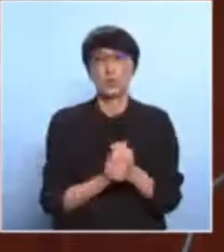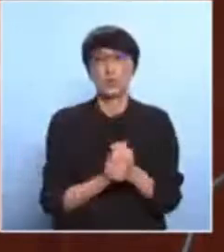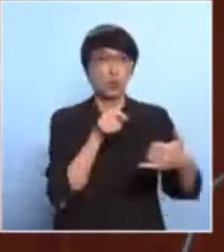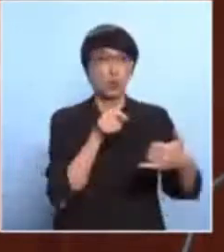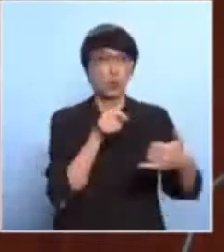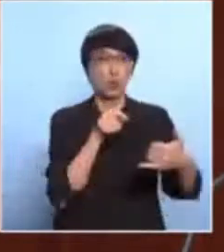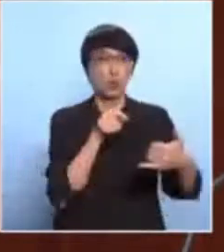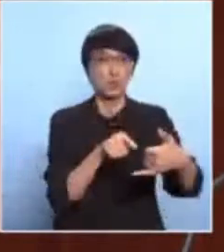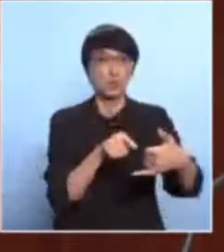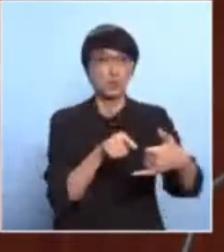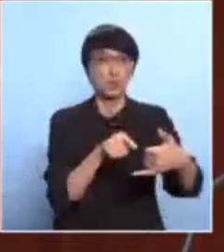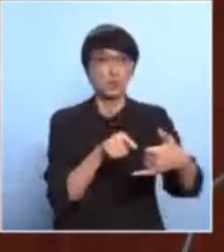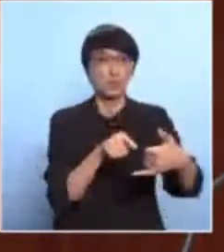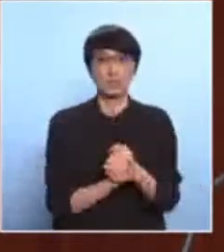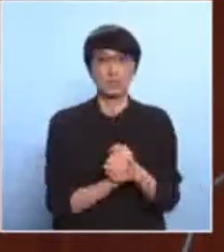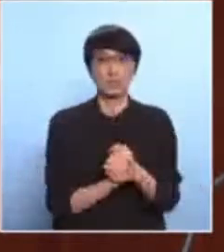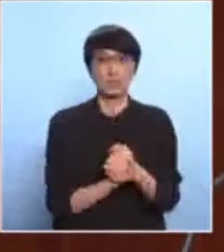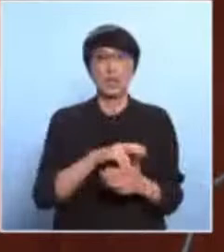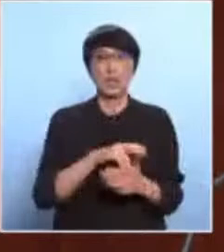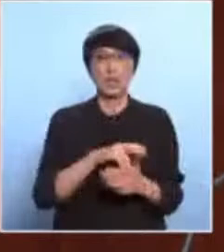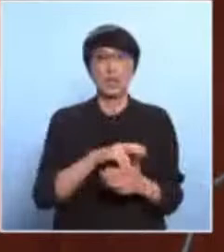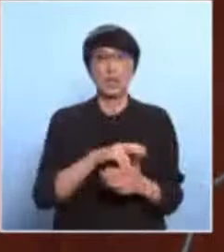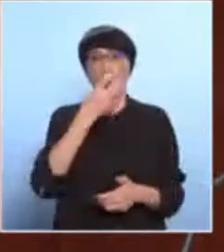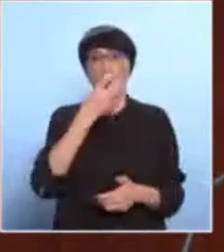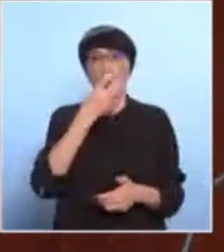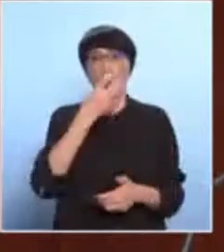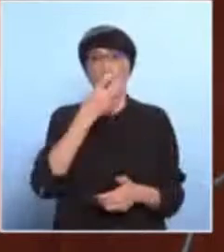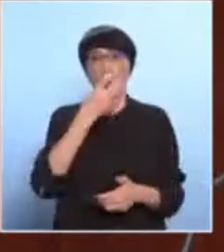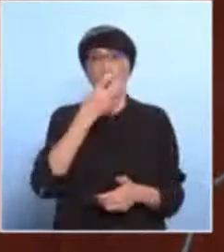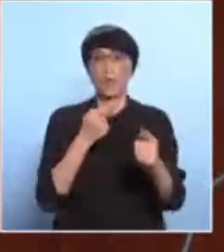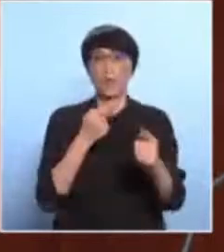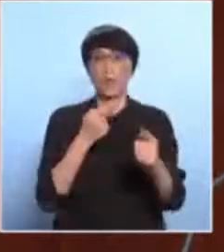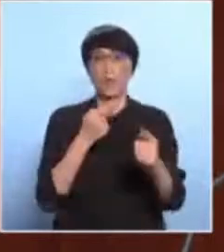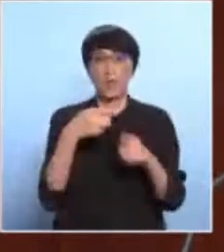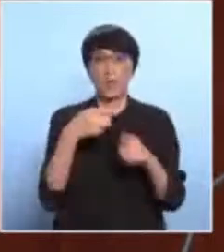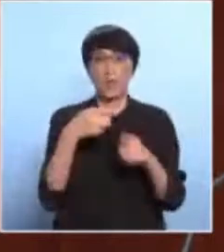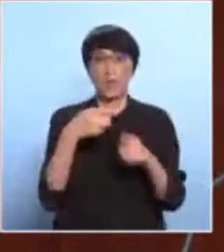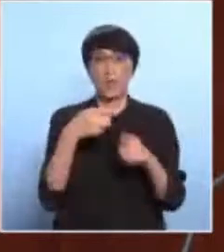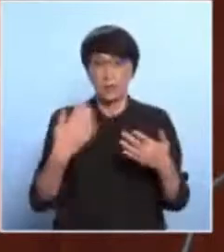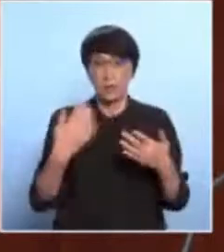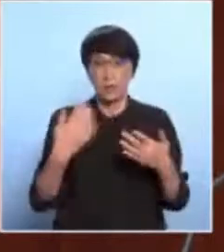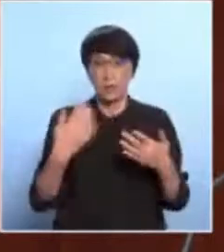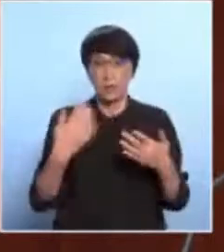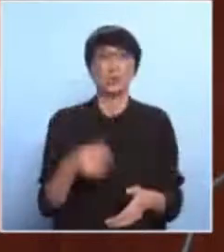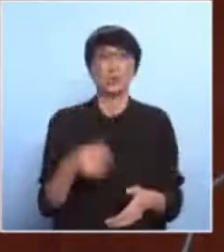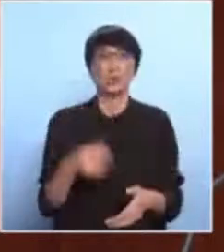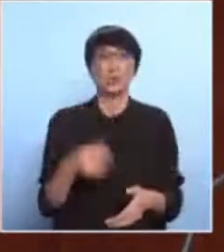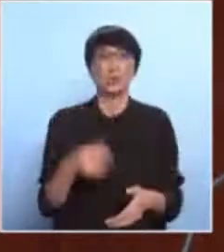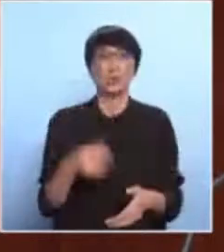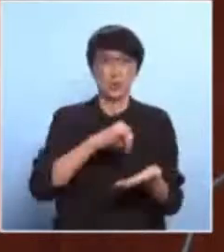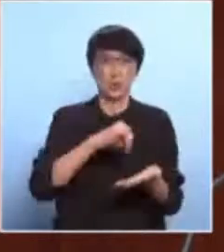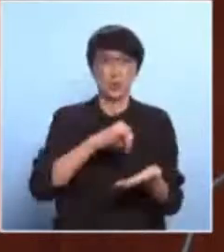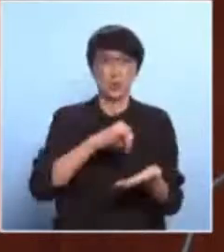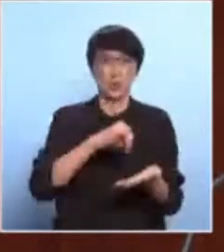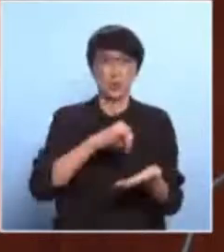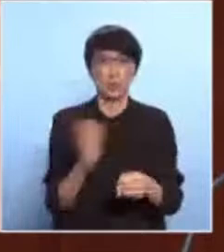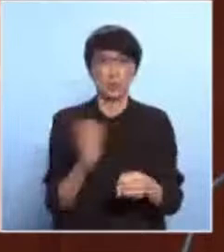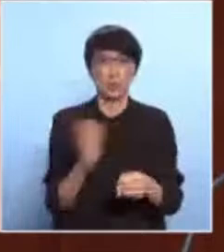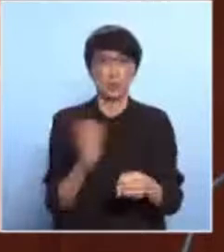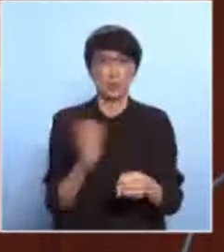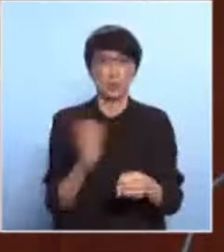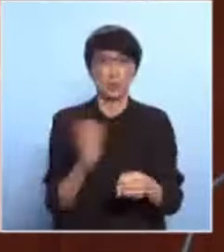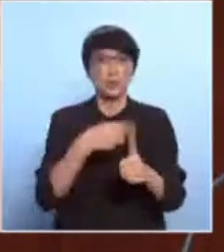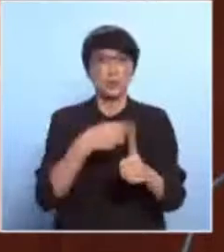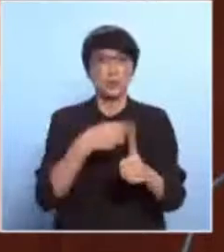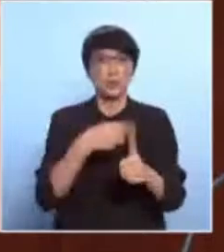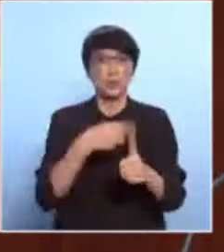pay the relevant amount if he or she is subsequently enabled to become a Hong Kong PR. This new arrangement applies to